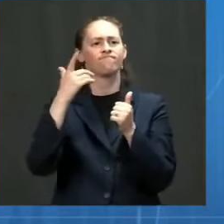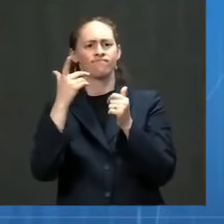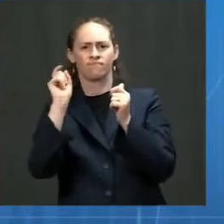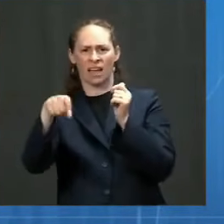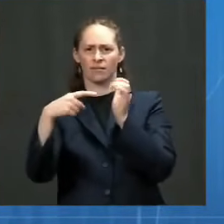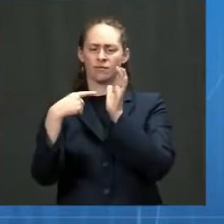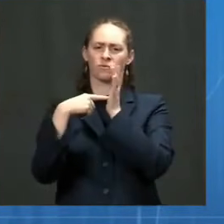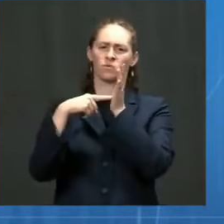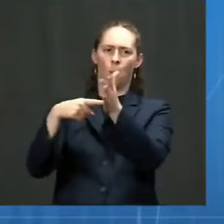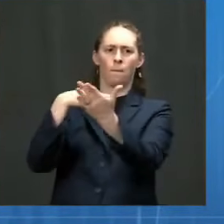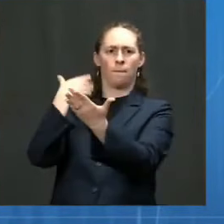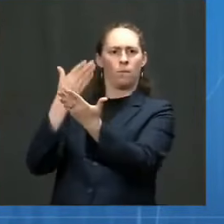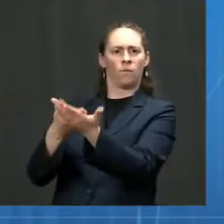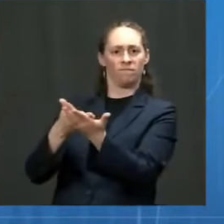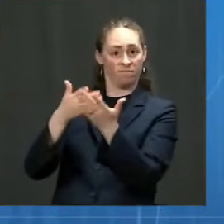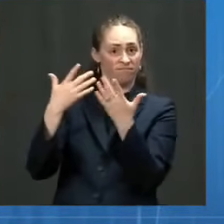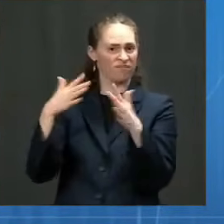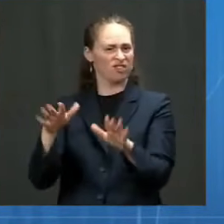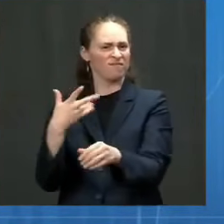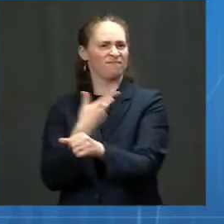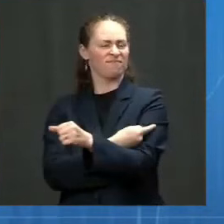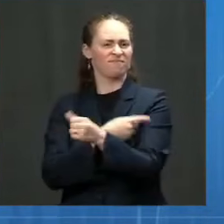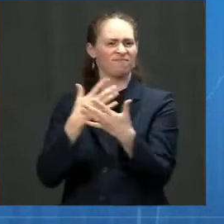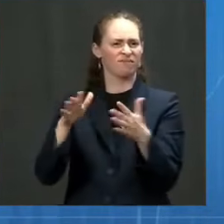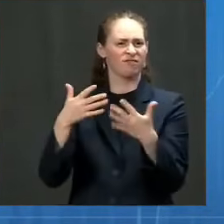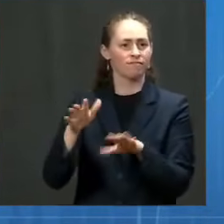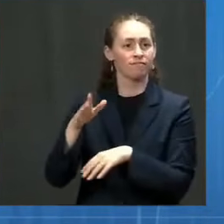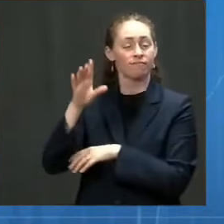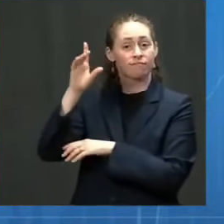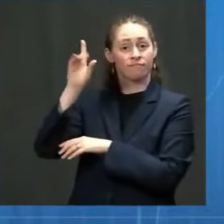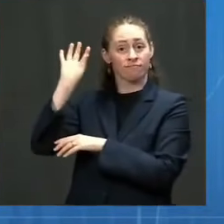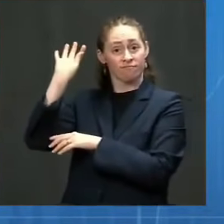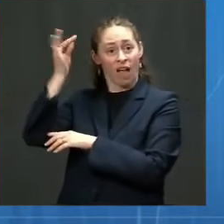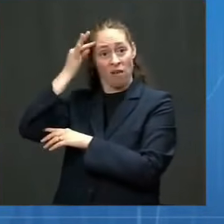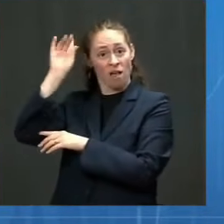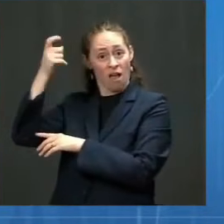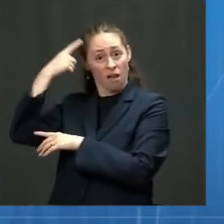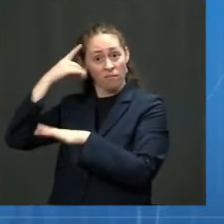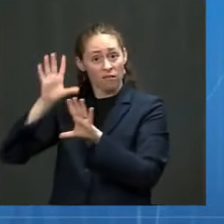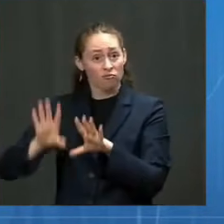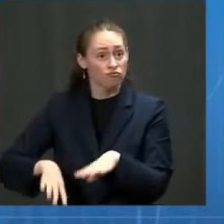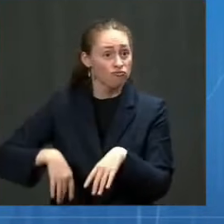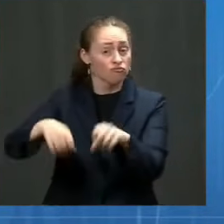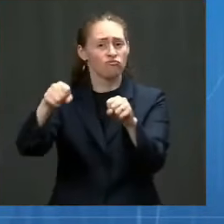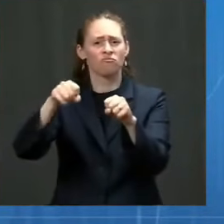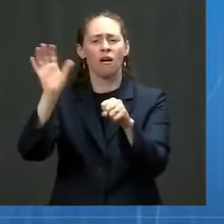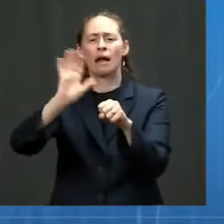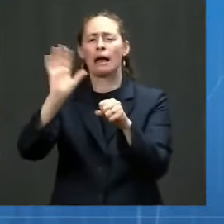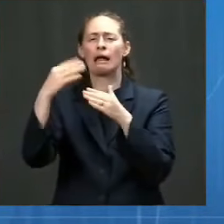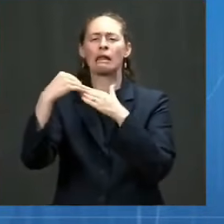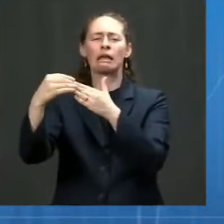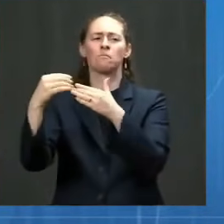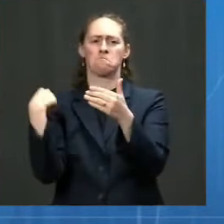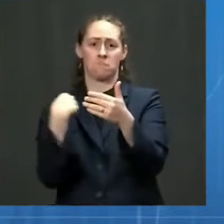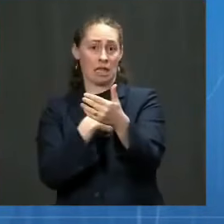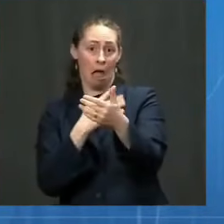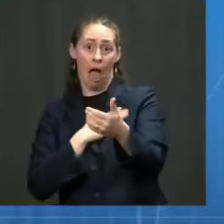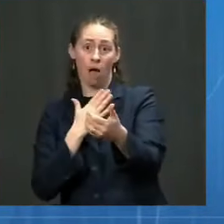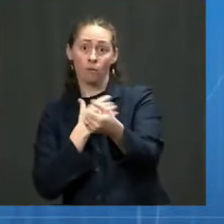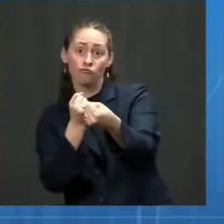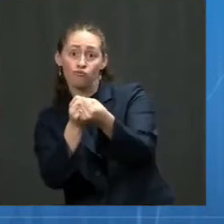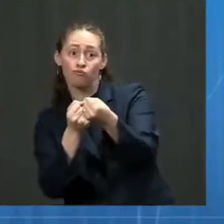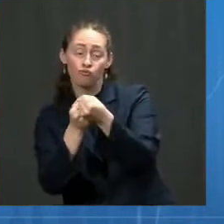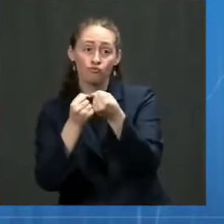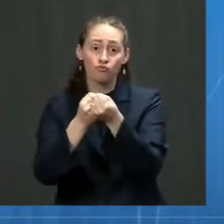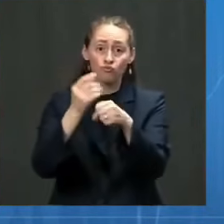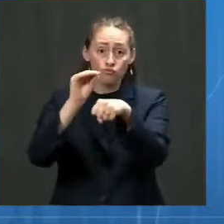the federal government is leading, but we are happy to see the private sector leading and taking initiative on that. And, you know, I